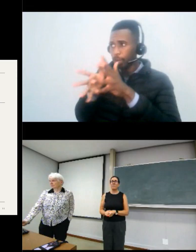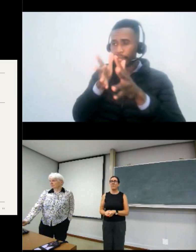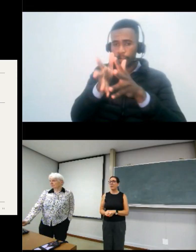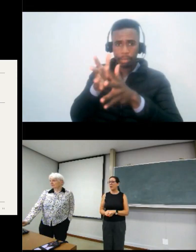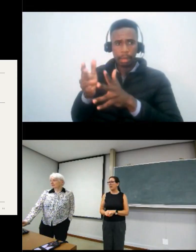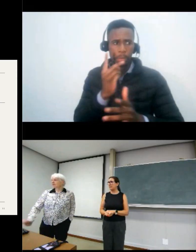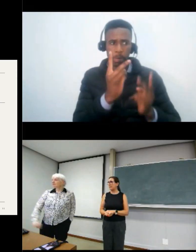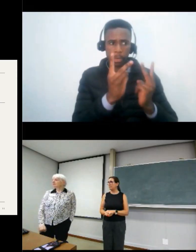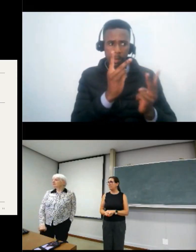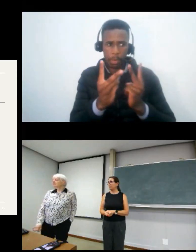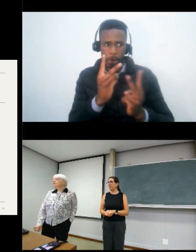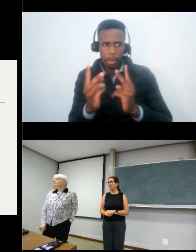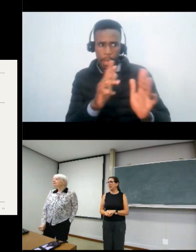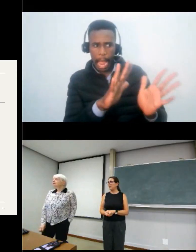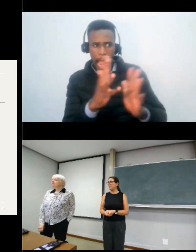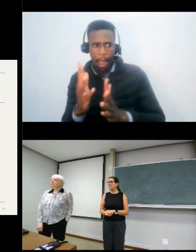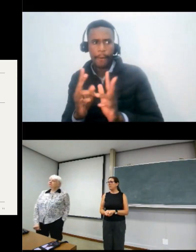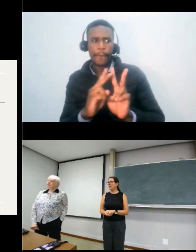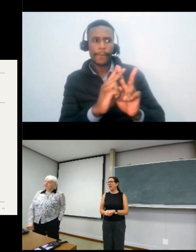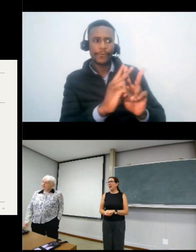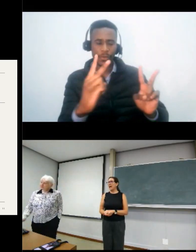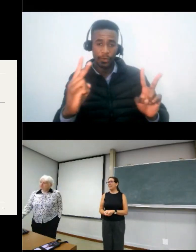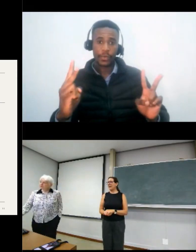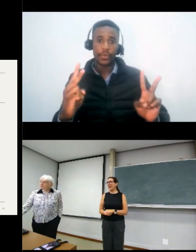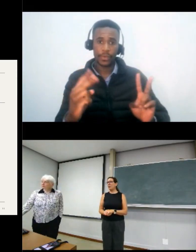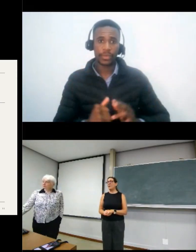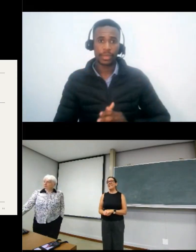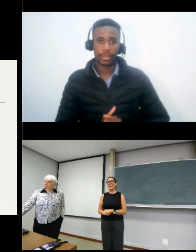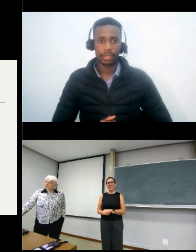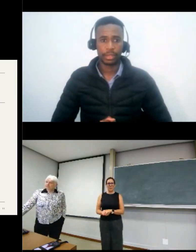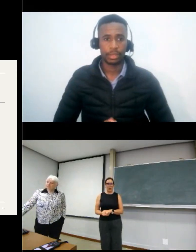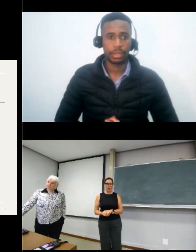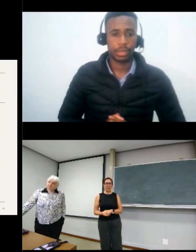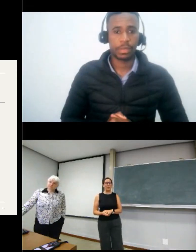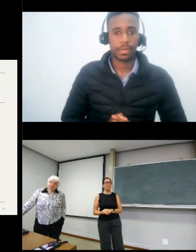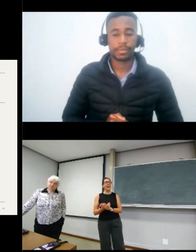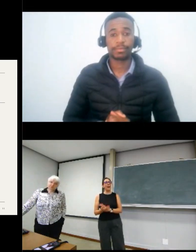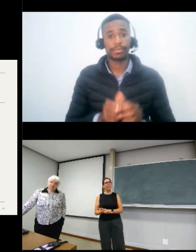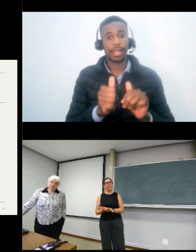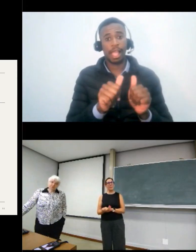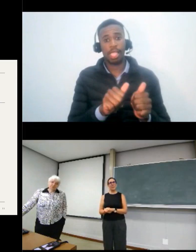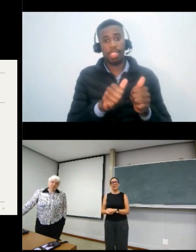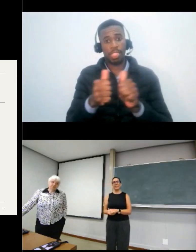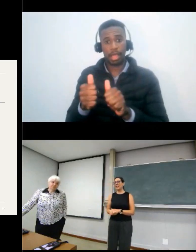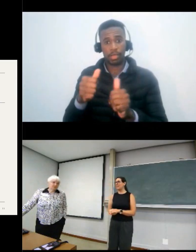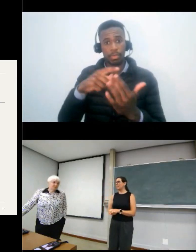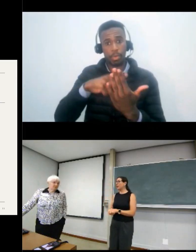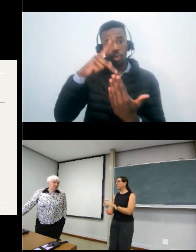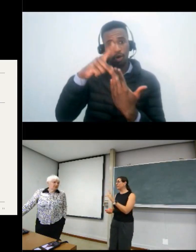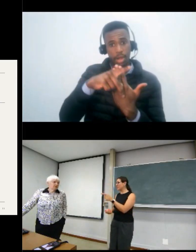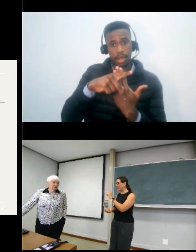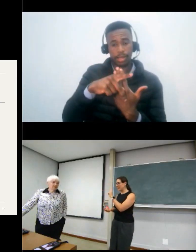signers variety. And then our next project, which we haven't,